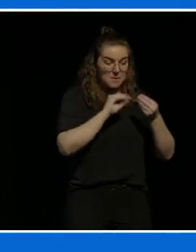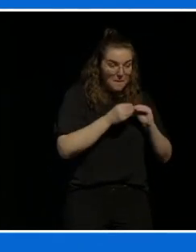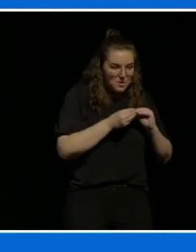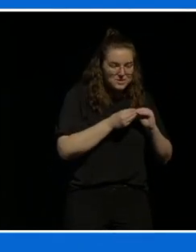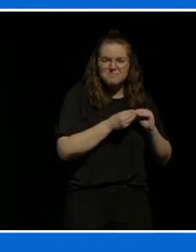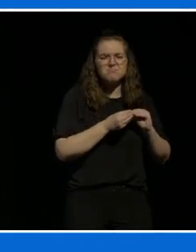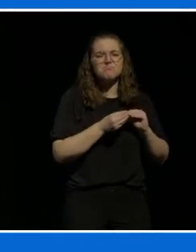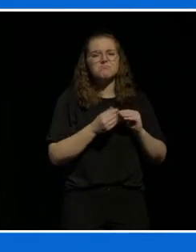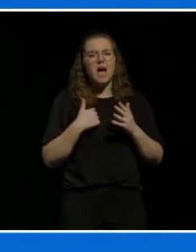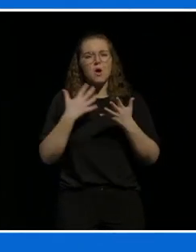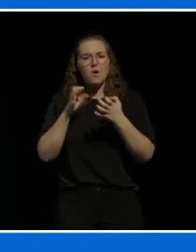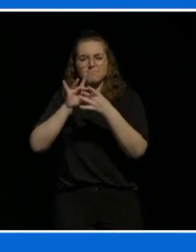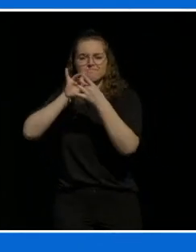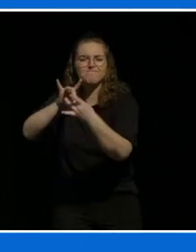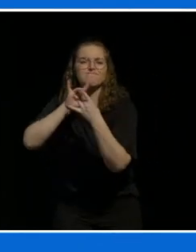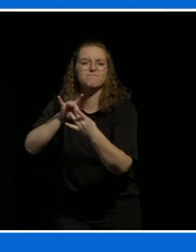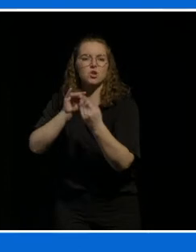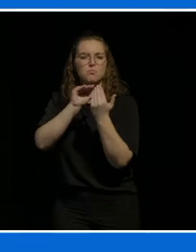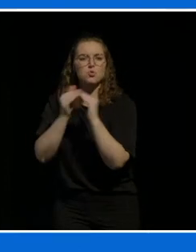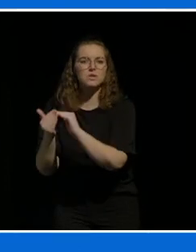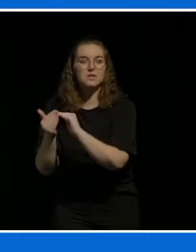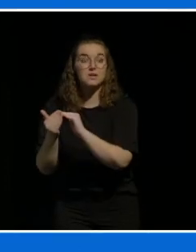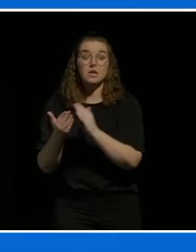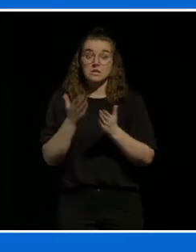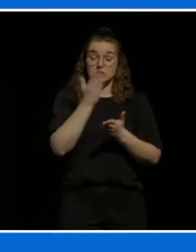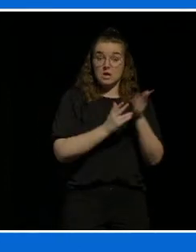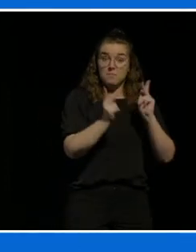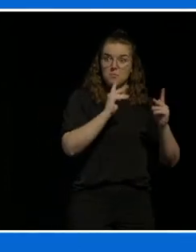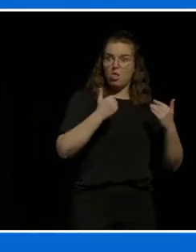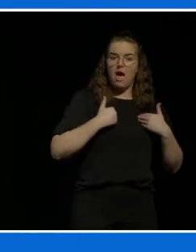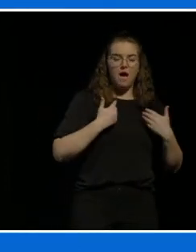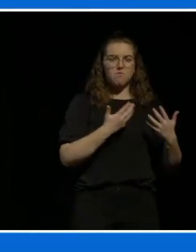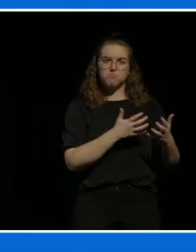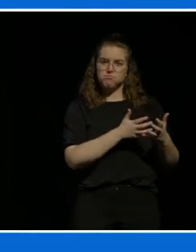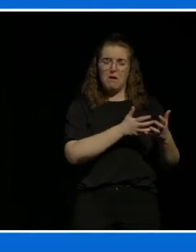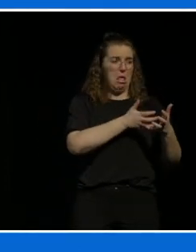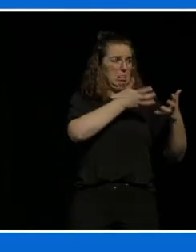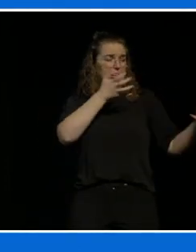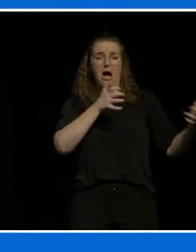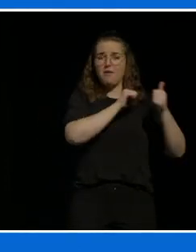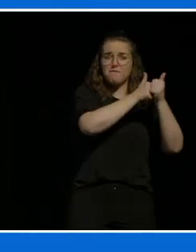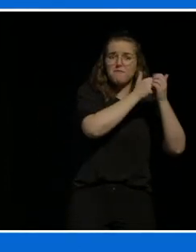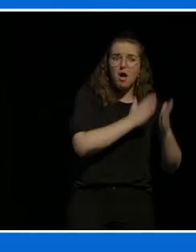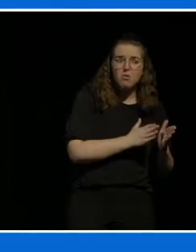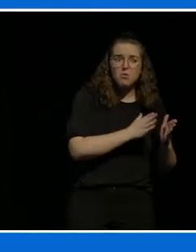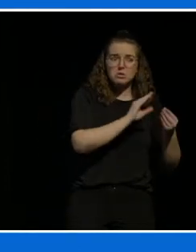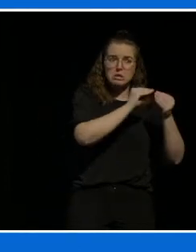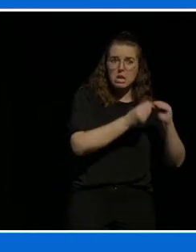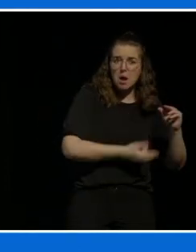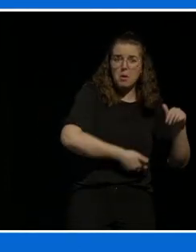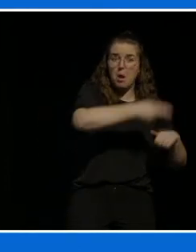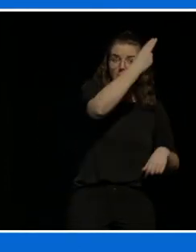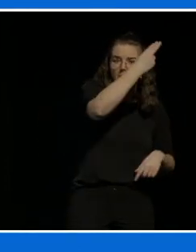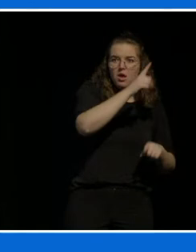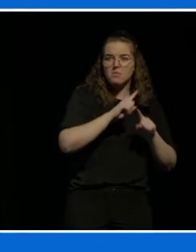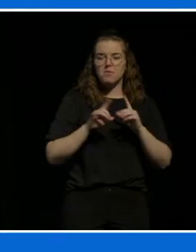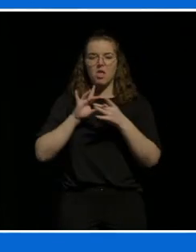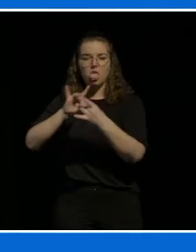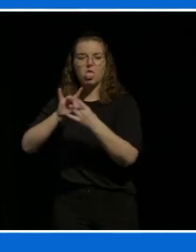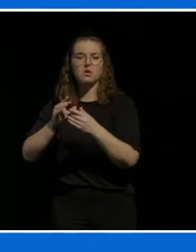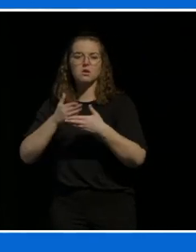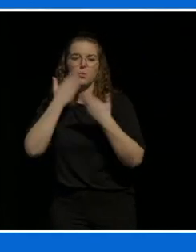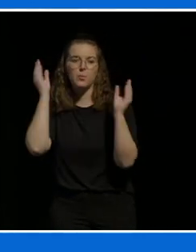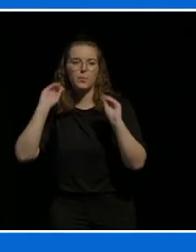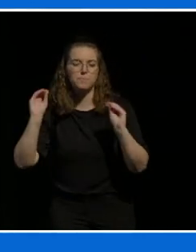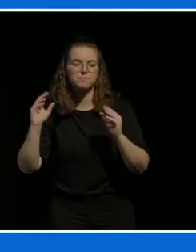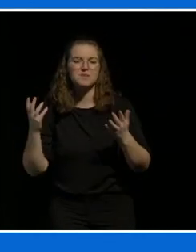people can have amazing numbers, but have no community, right? The what matters a lot is how are you speaking to people? How are you empowering them to be